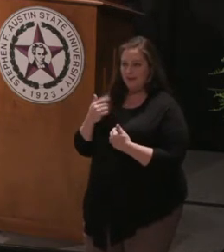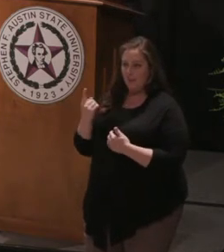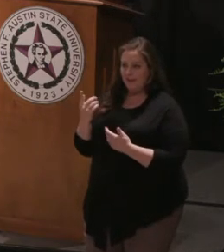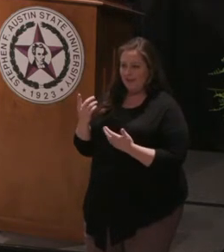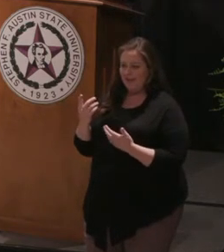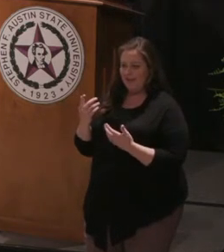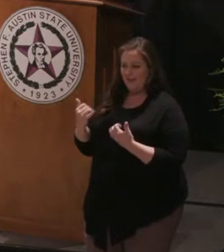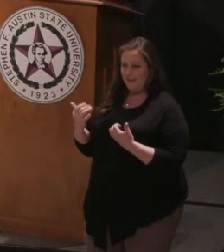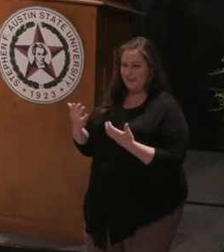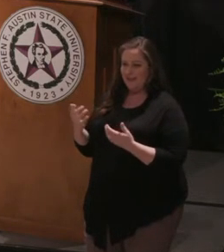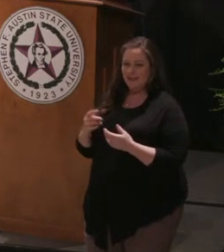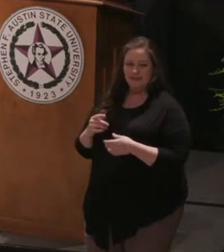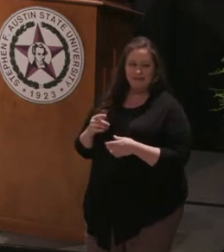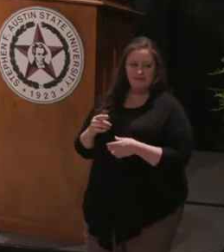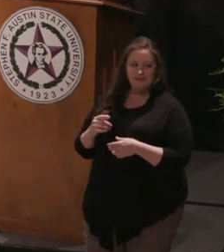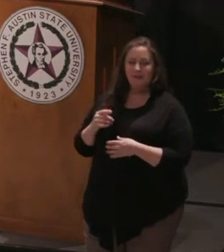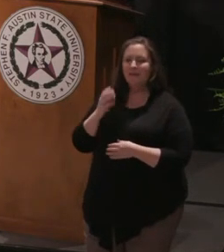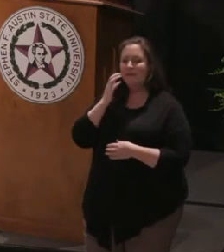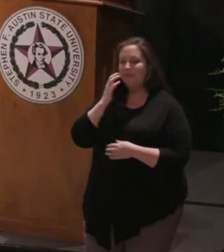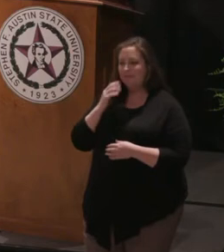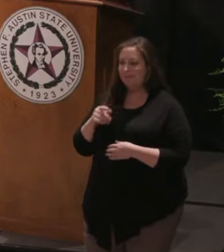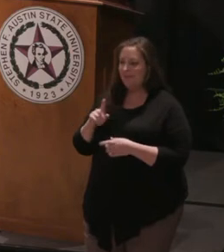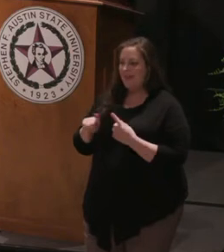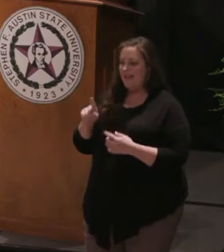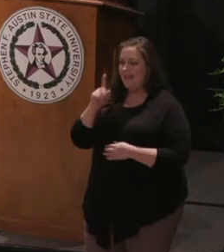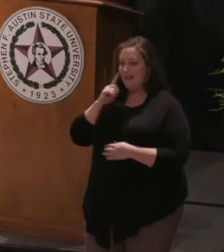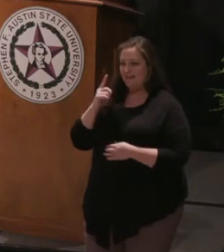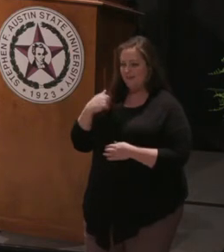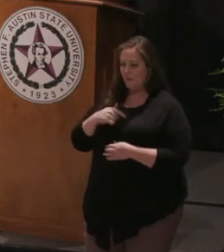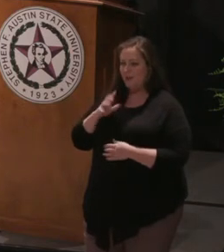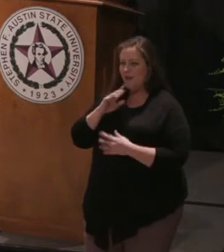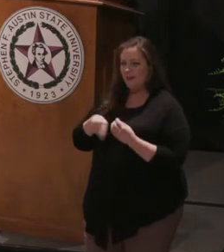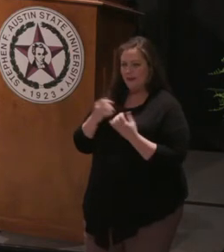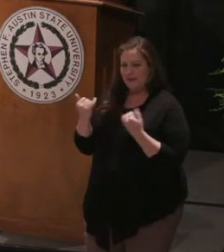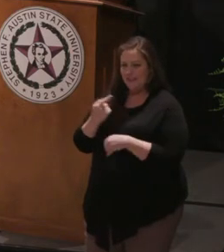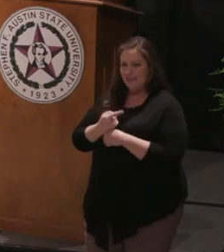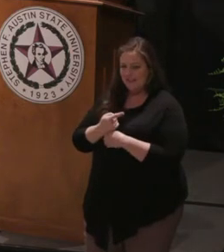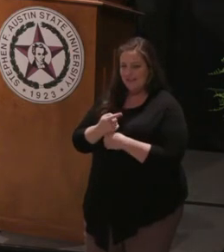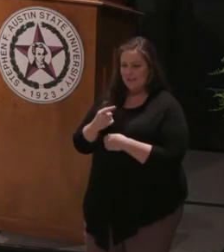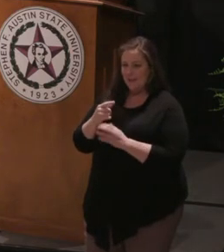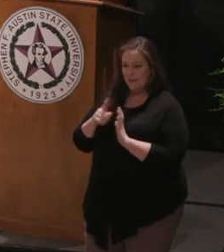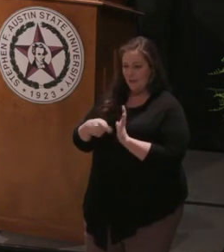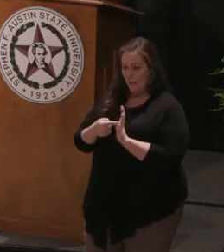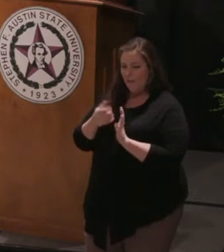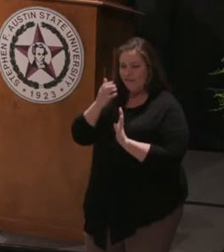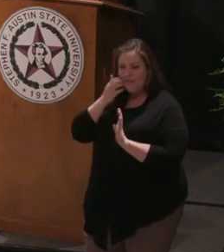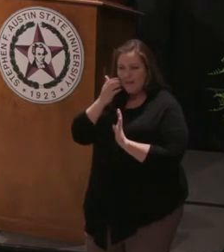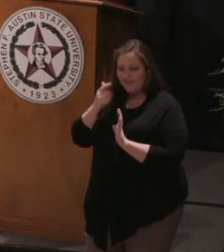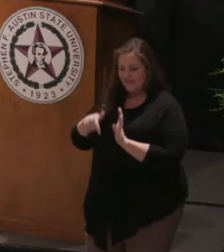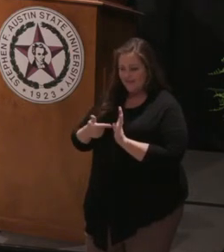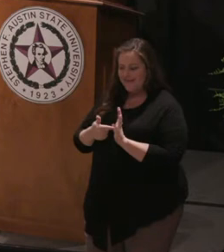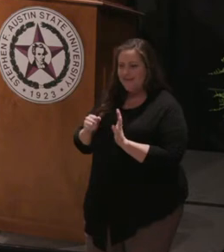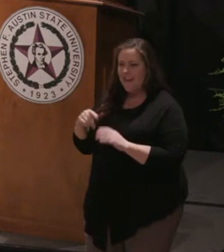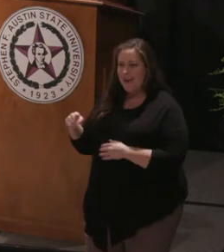And I think that that is what we're sort of going to talk about today, is the role that these and the